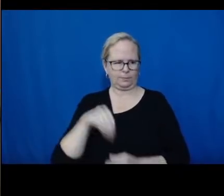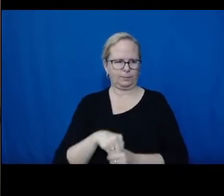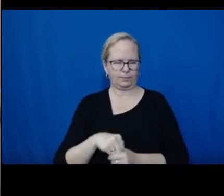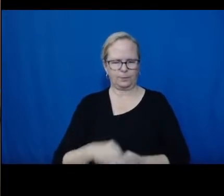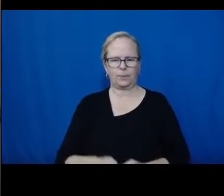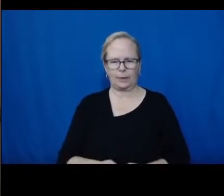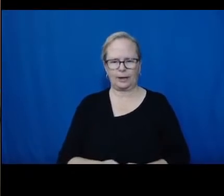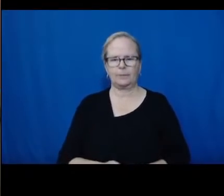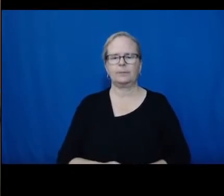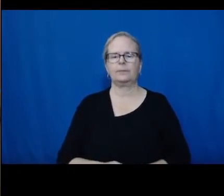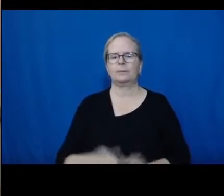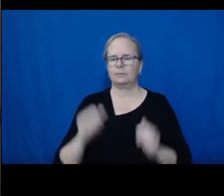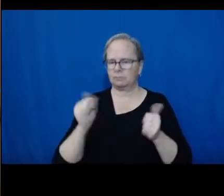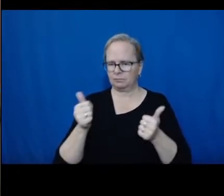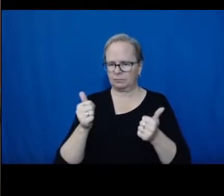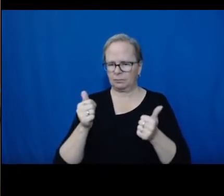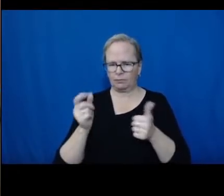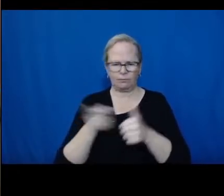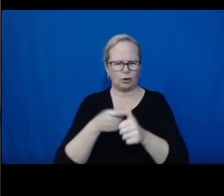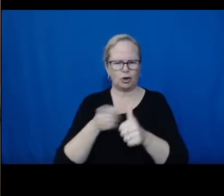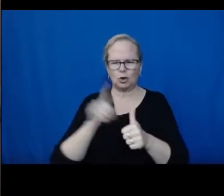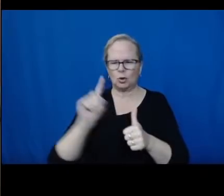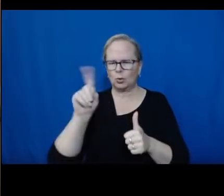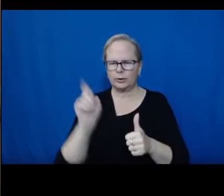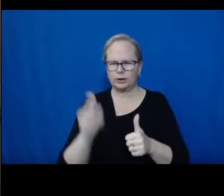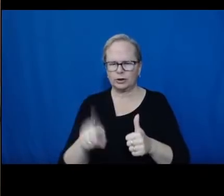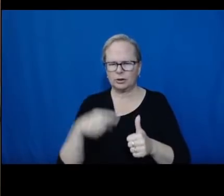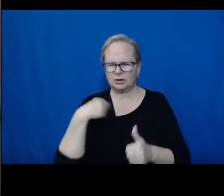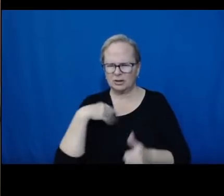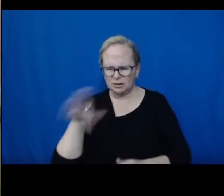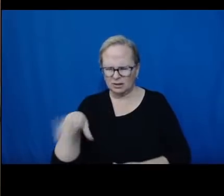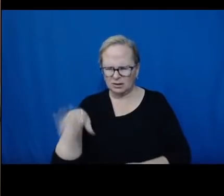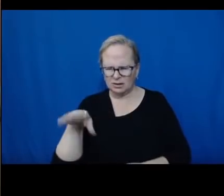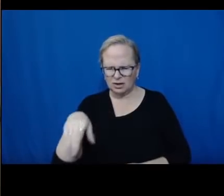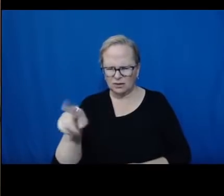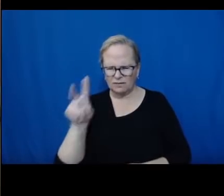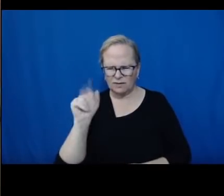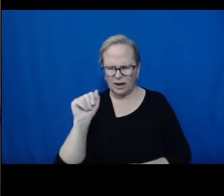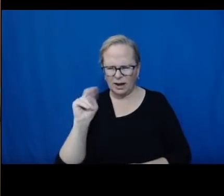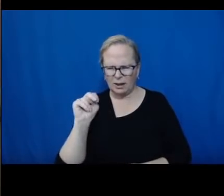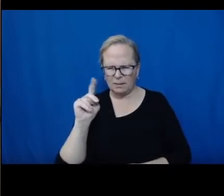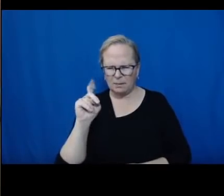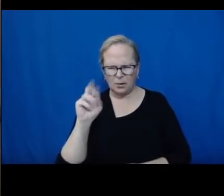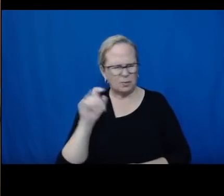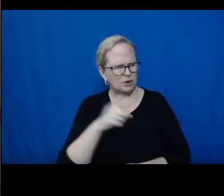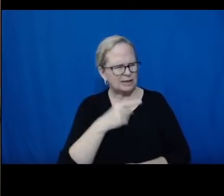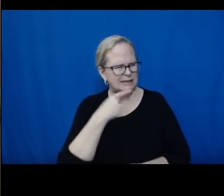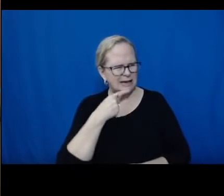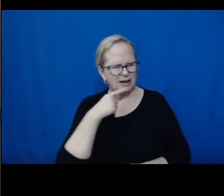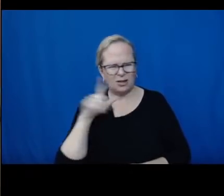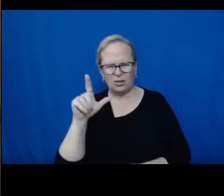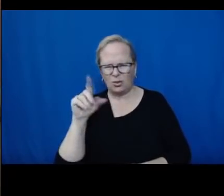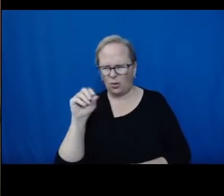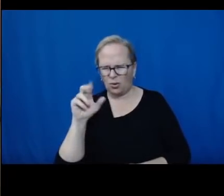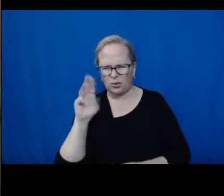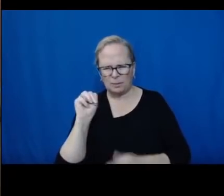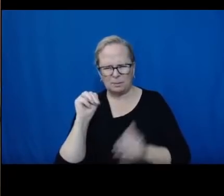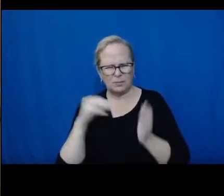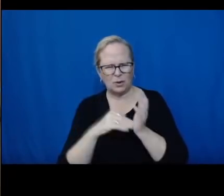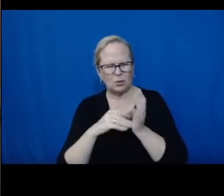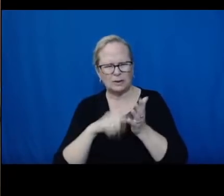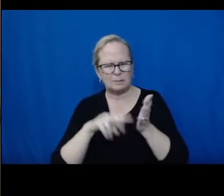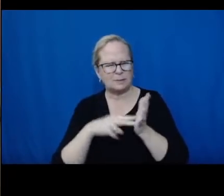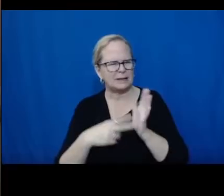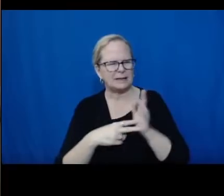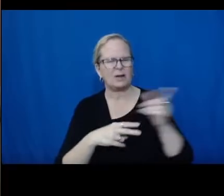Before I move on to our first question, Dr. Vandermeer, what is a locum? Yeah, so locum physician, probably the